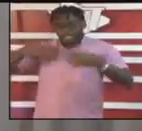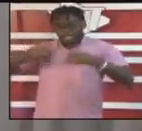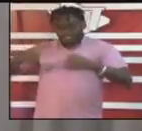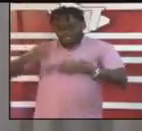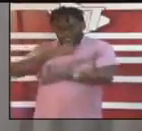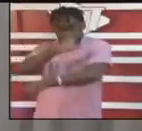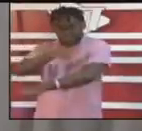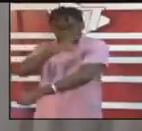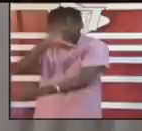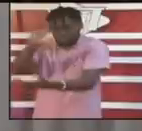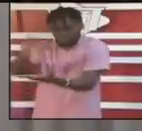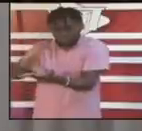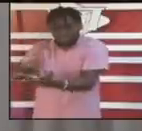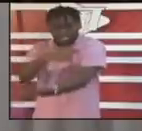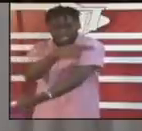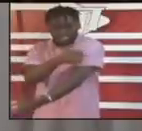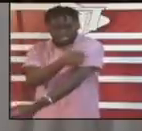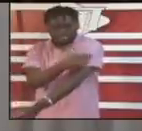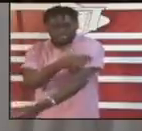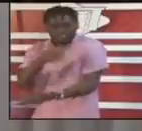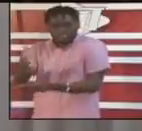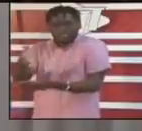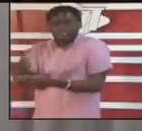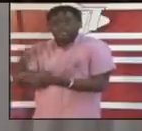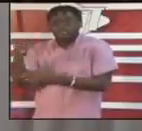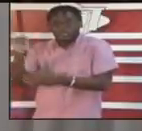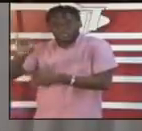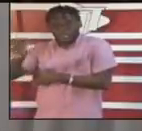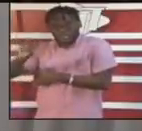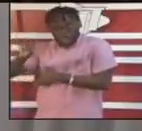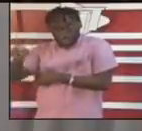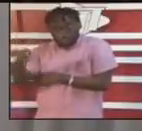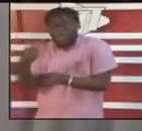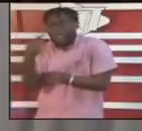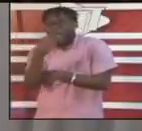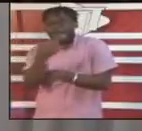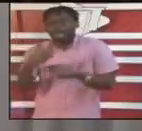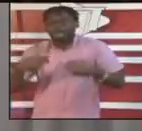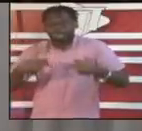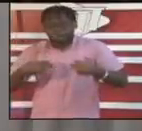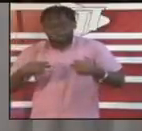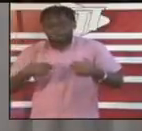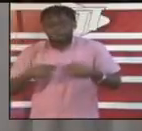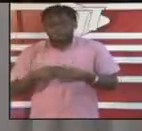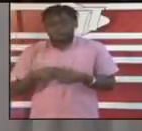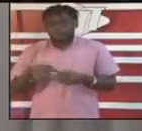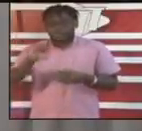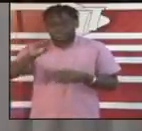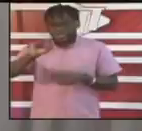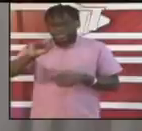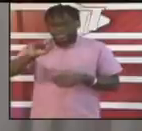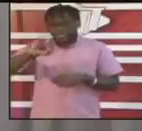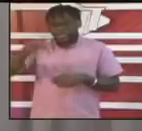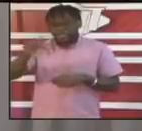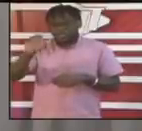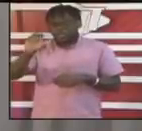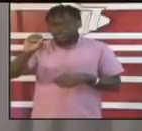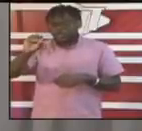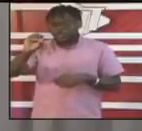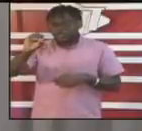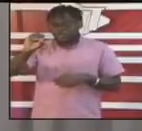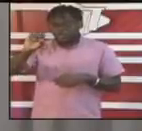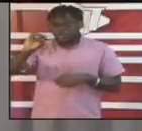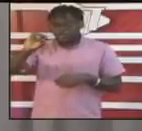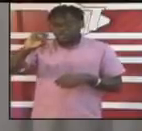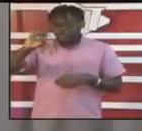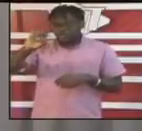El Socorro Health Center within the County of St. George Central, the St. Joseph Enhanced Health Center at the St. George East